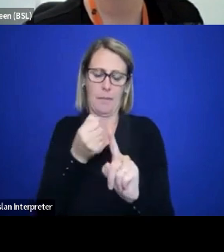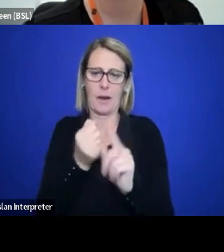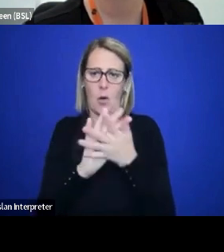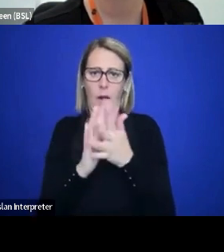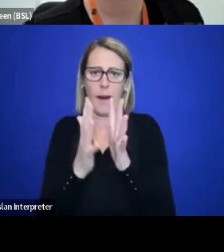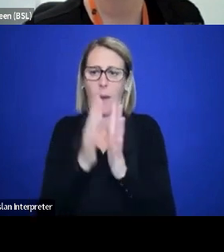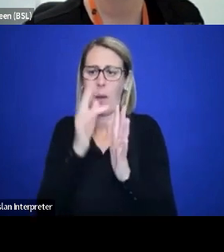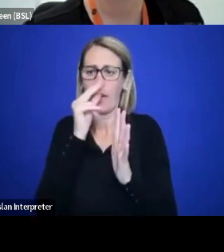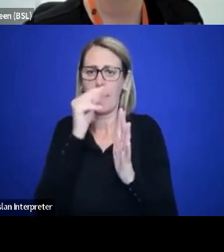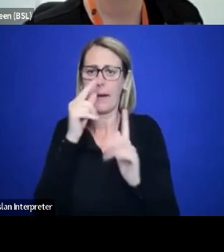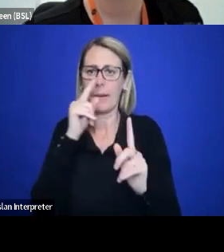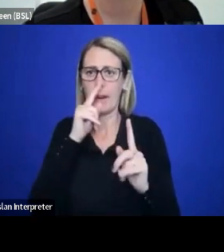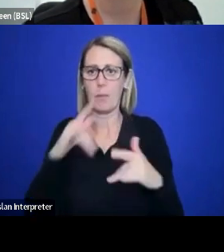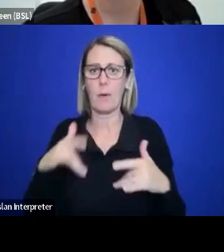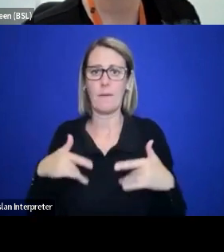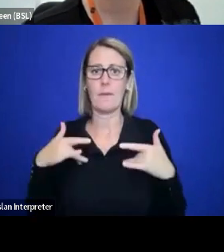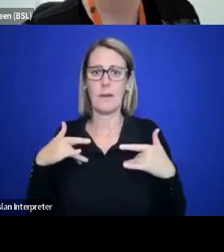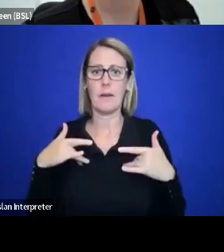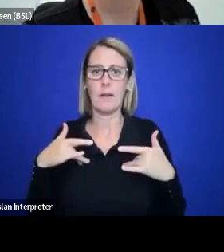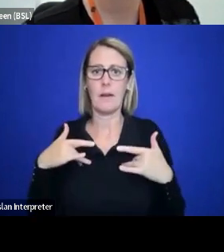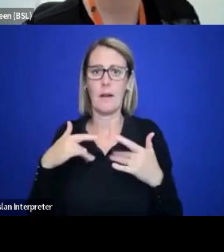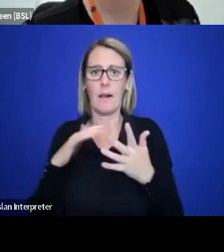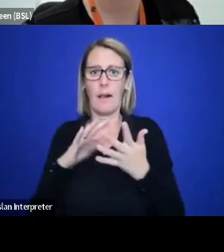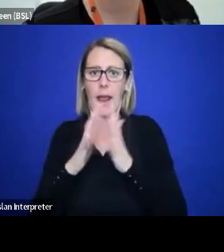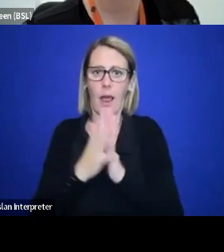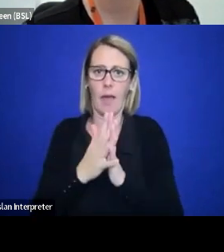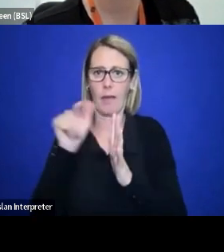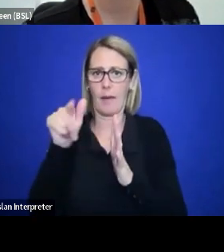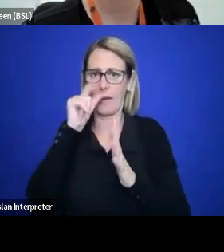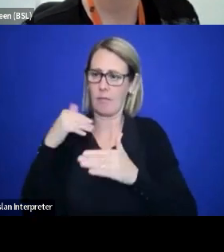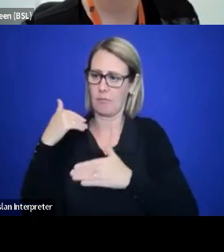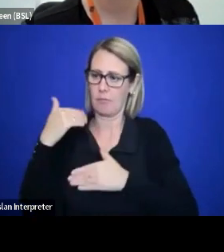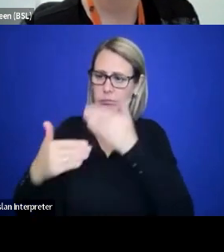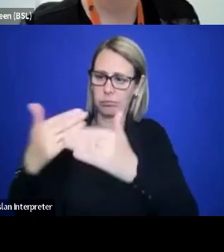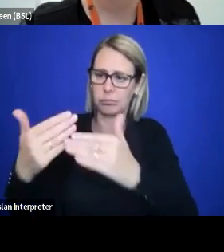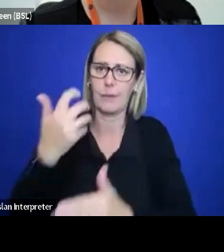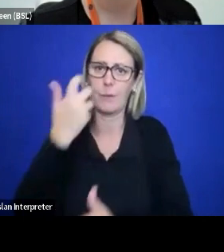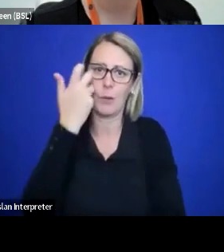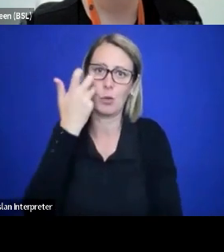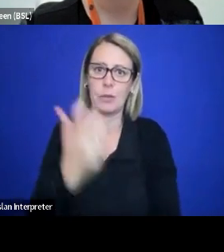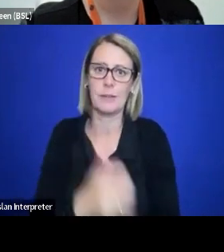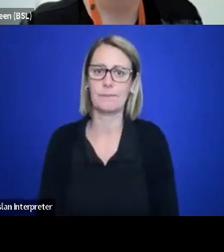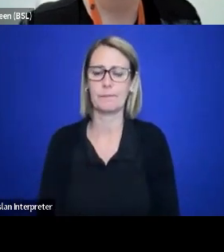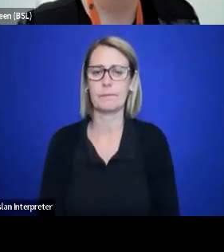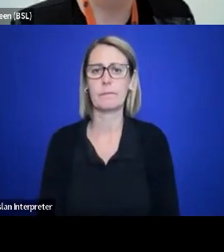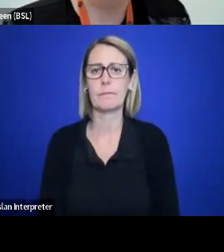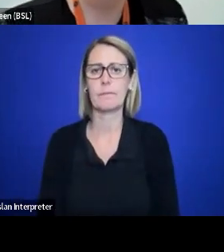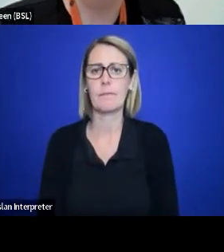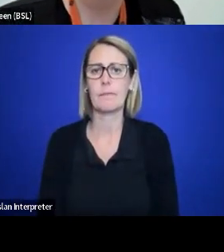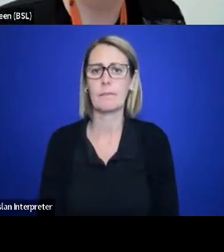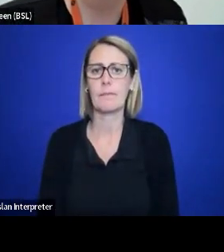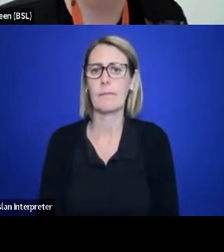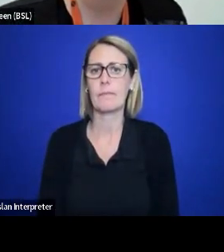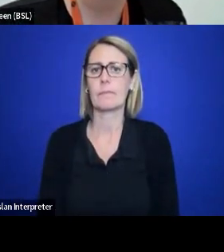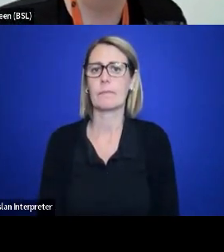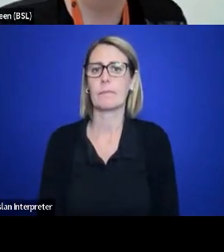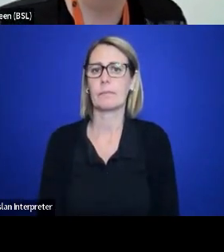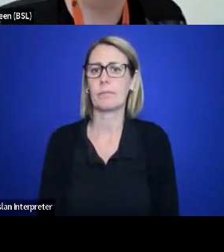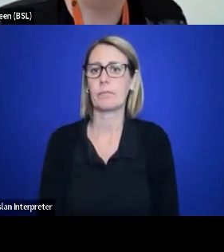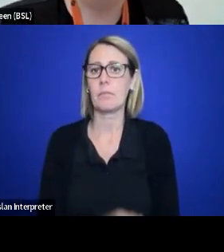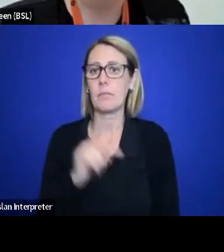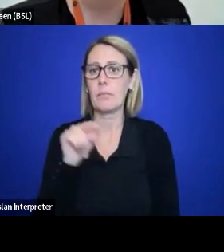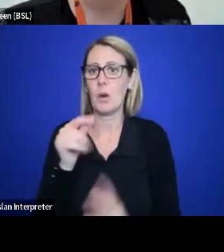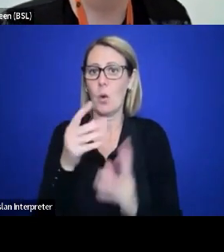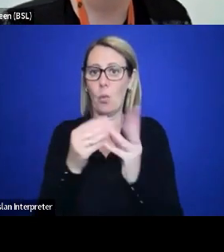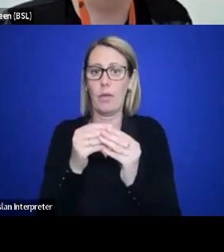young people feel about how they're going to be able to move forward into the future. Given the extraordinary potential,